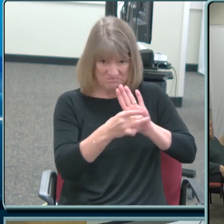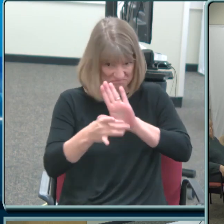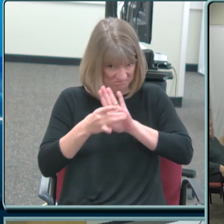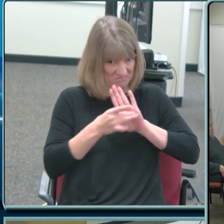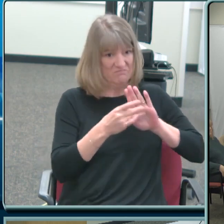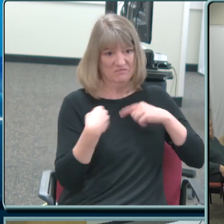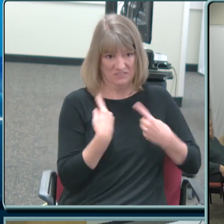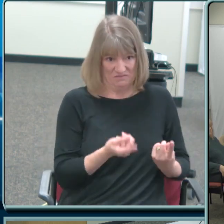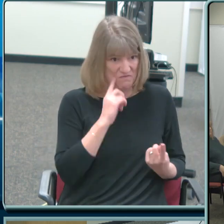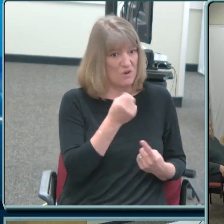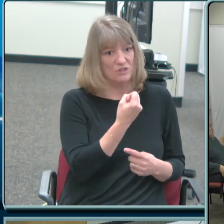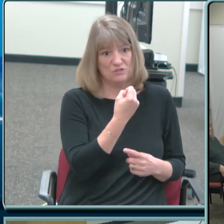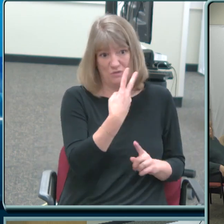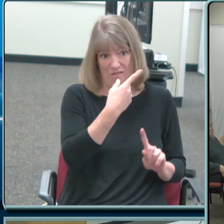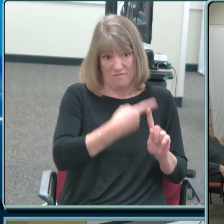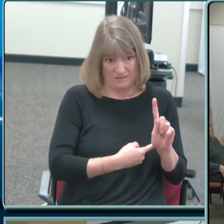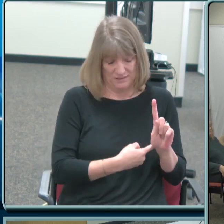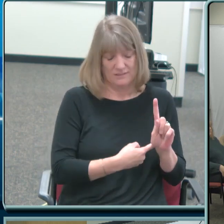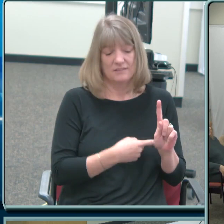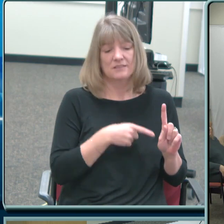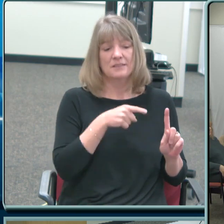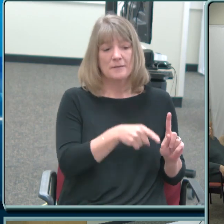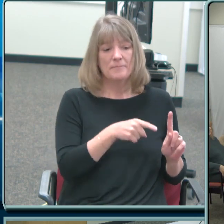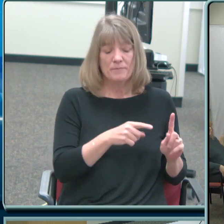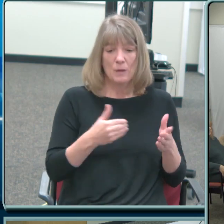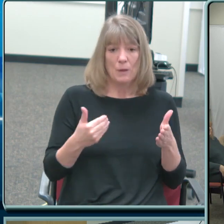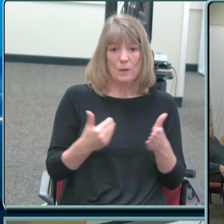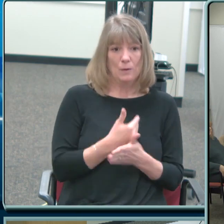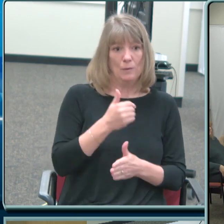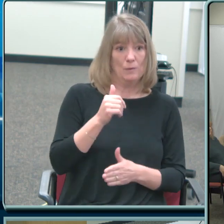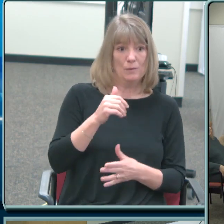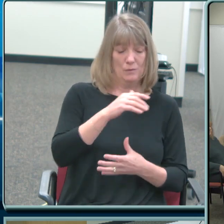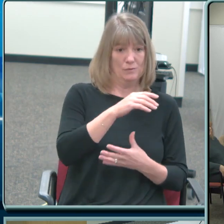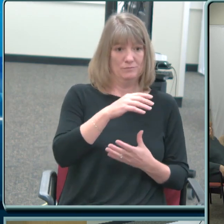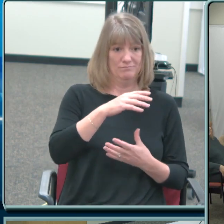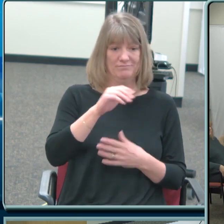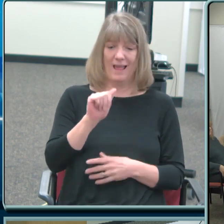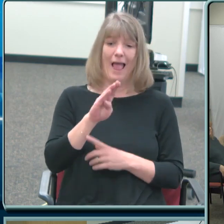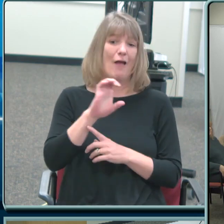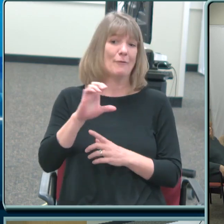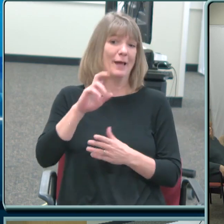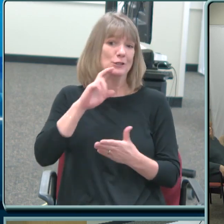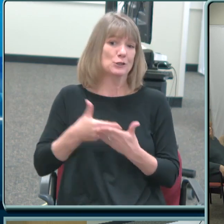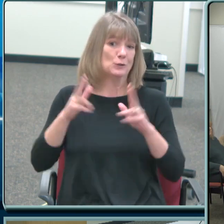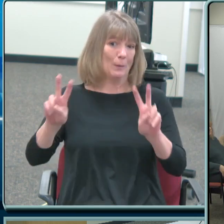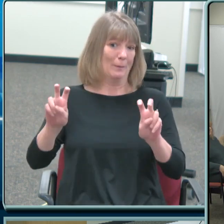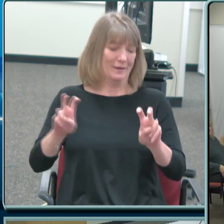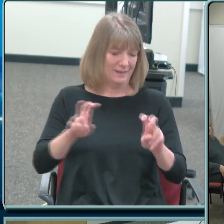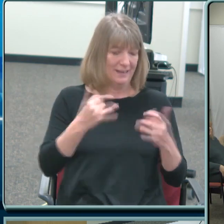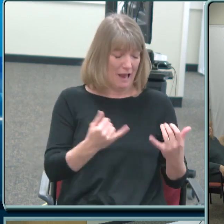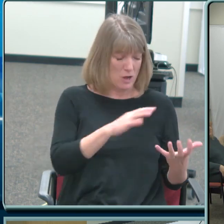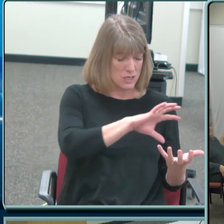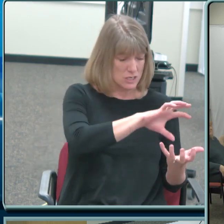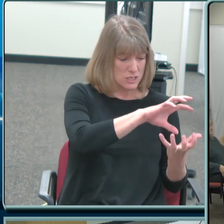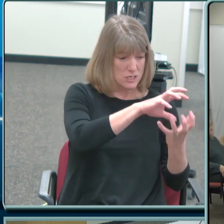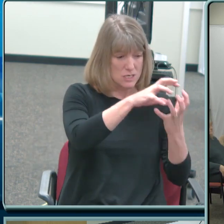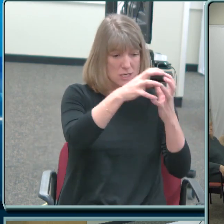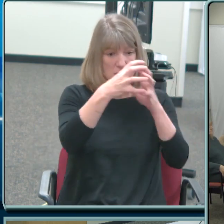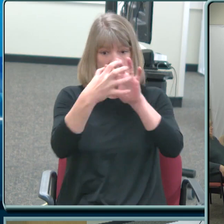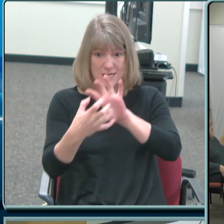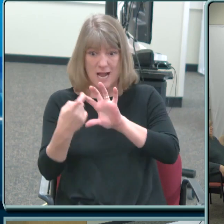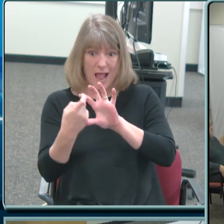past 12-plus months. We have a new alphabet soup. We're up to X, believe it or not. So this